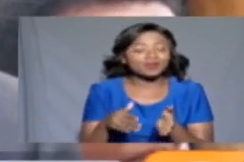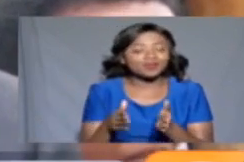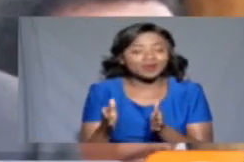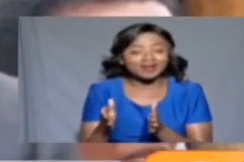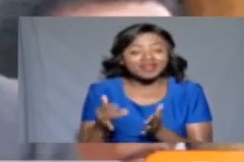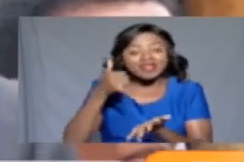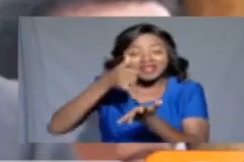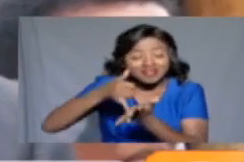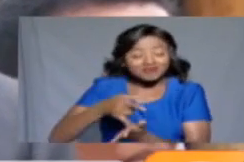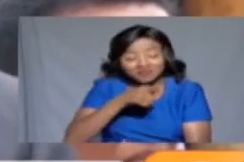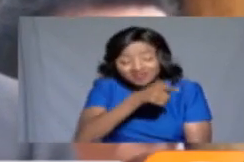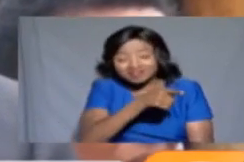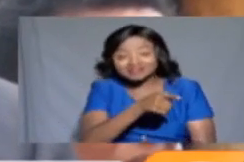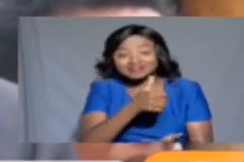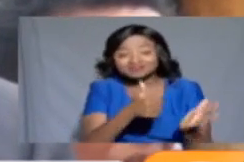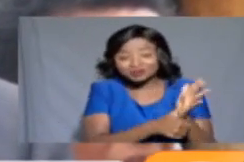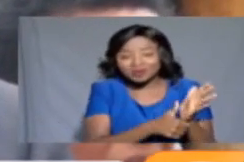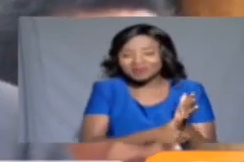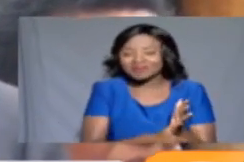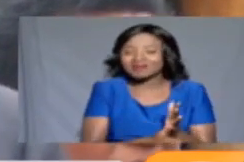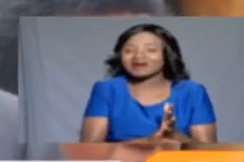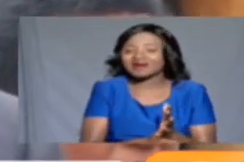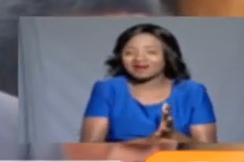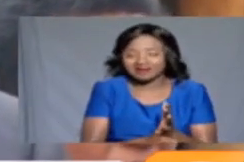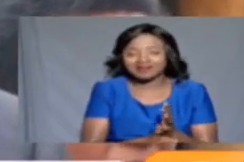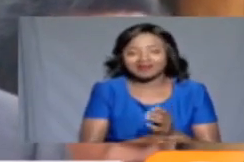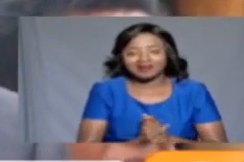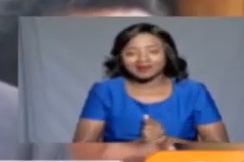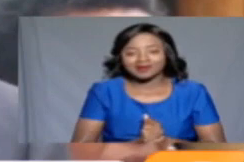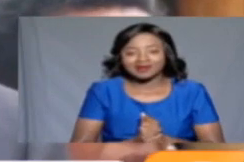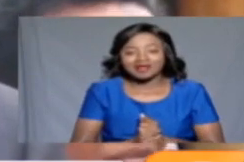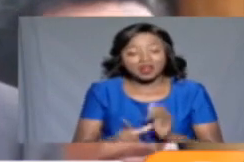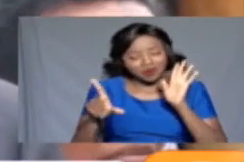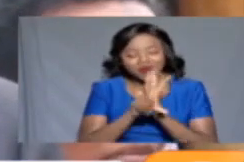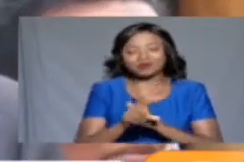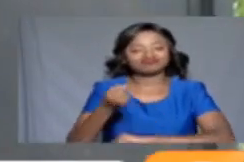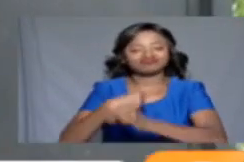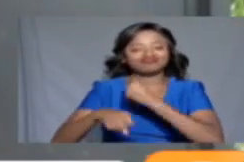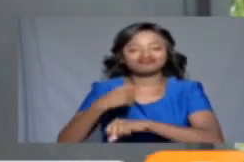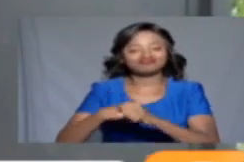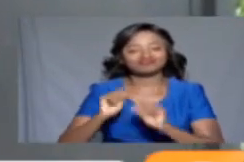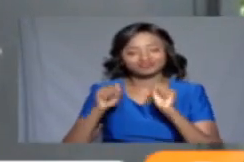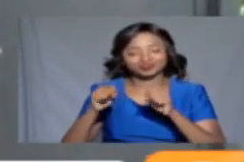this matter, then the course of the law will take its course.